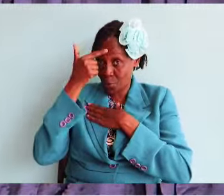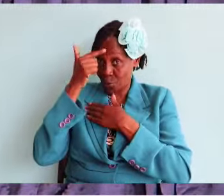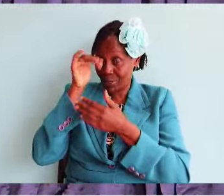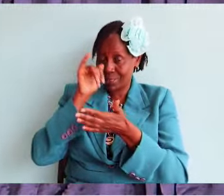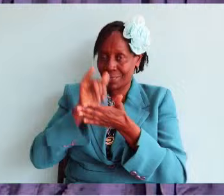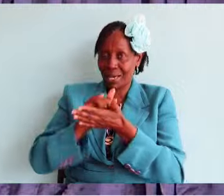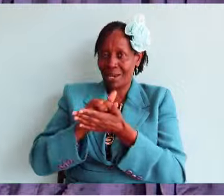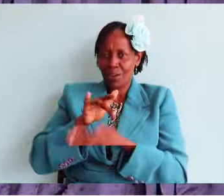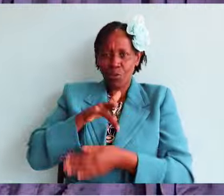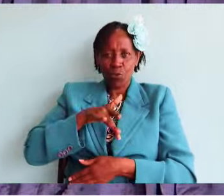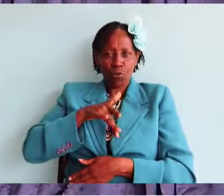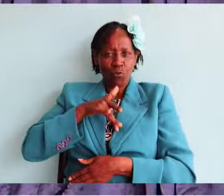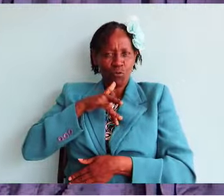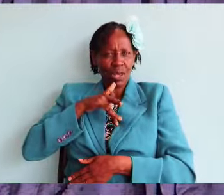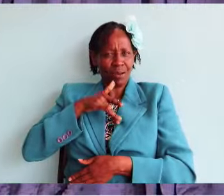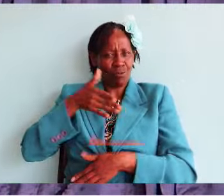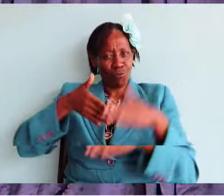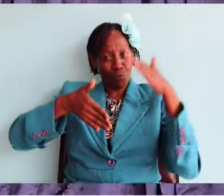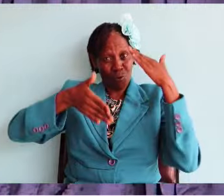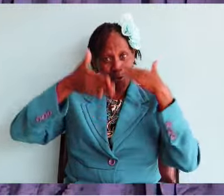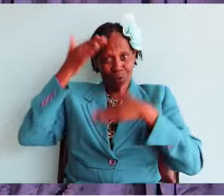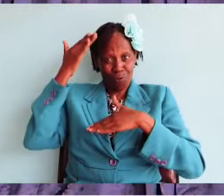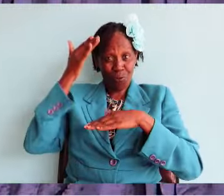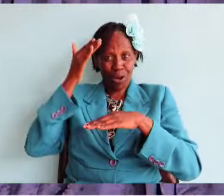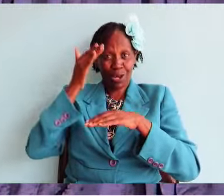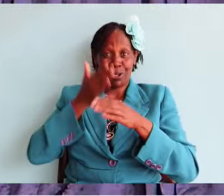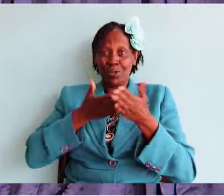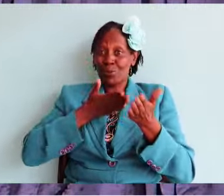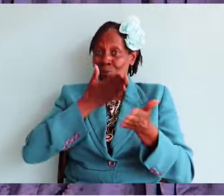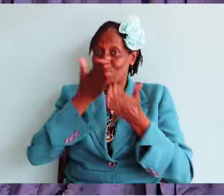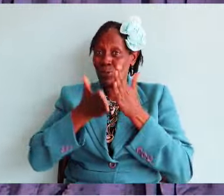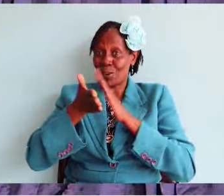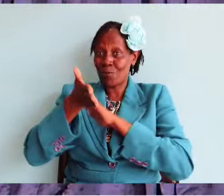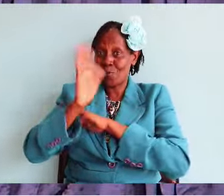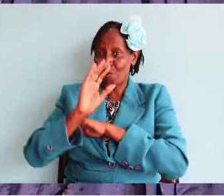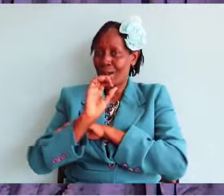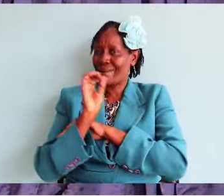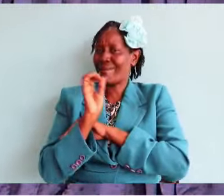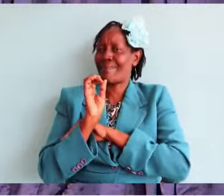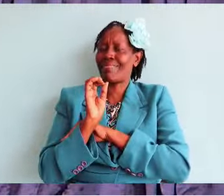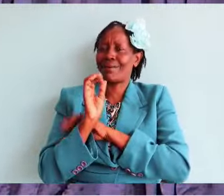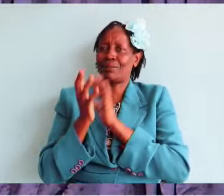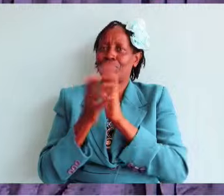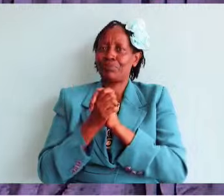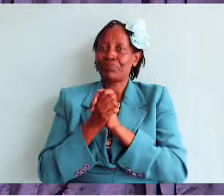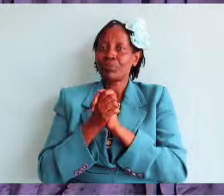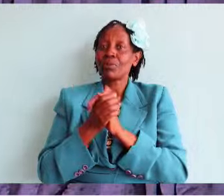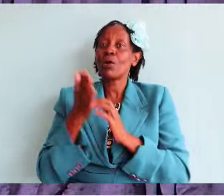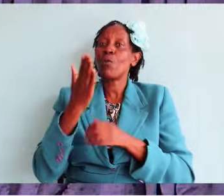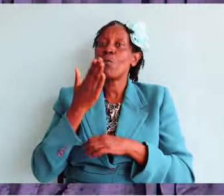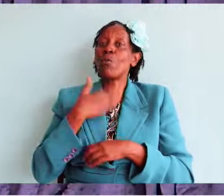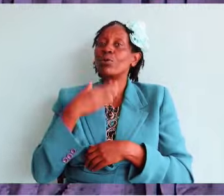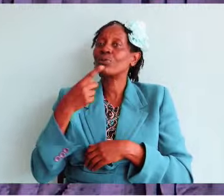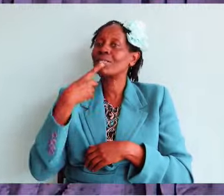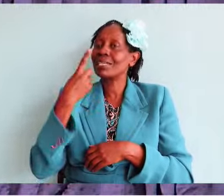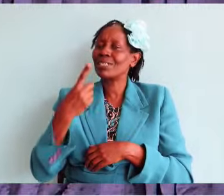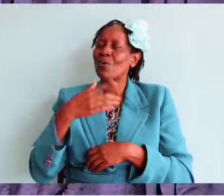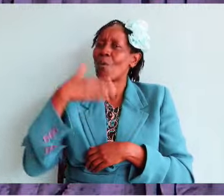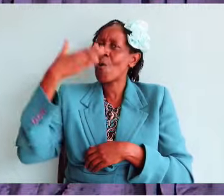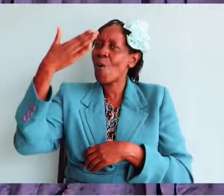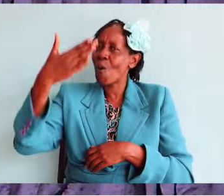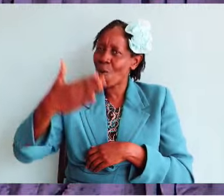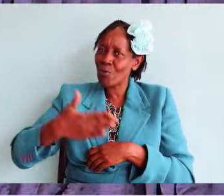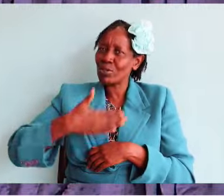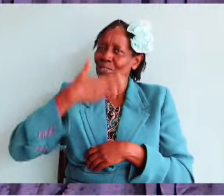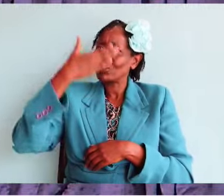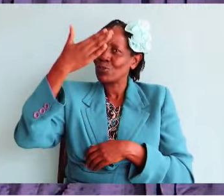like you are not qualified to do God's work." But I want to tell you that always look to God when there is an assignment